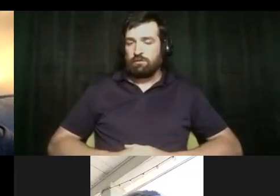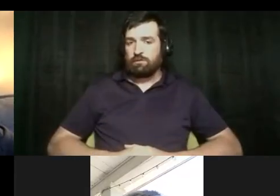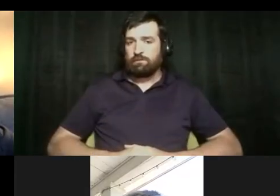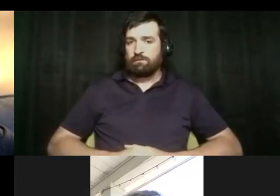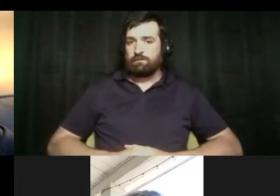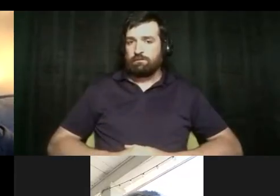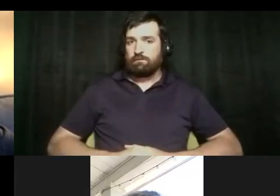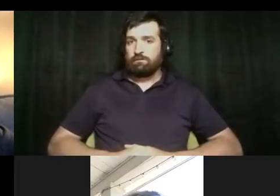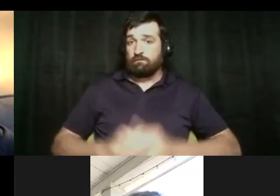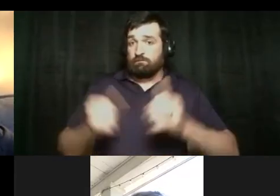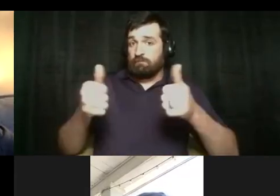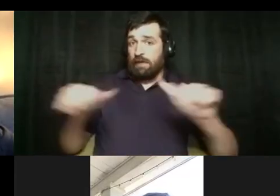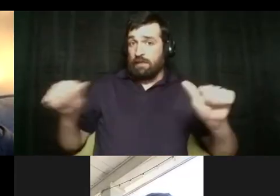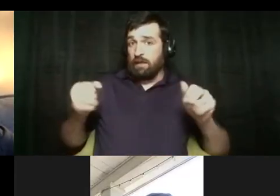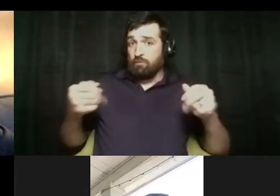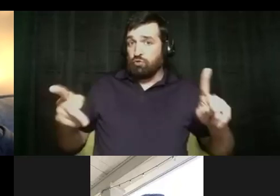such opportunity?